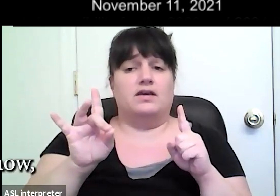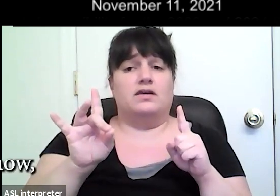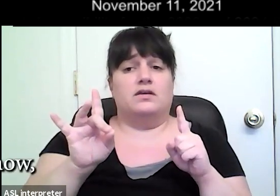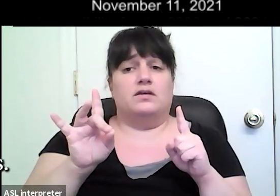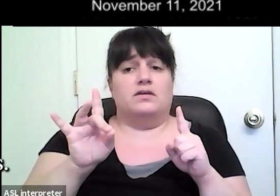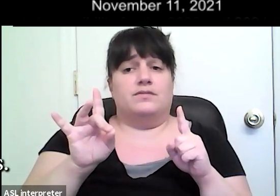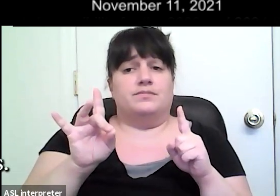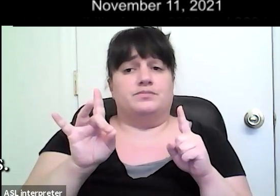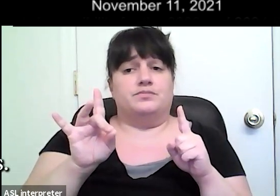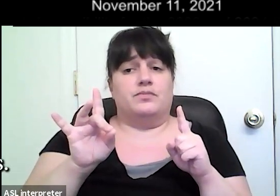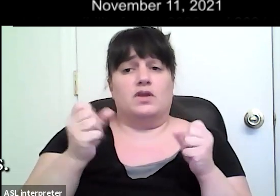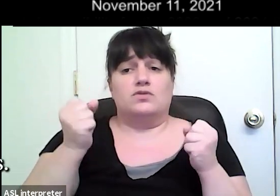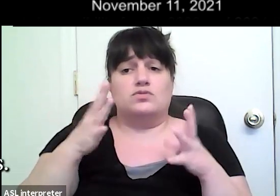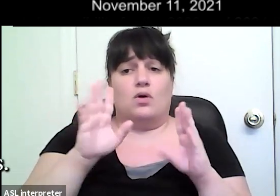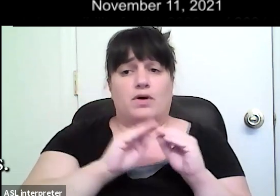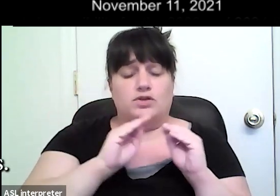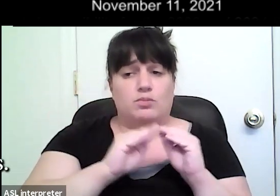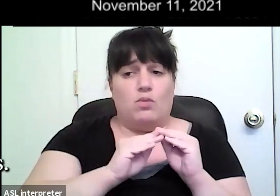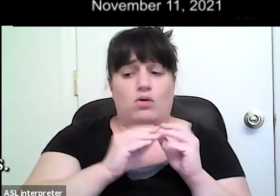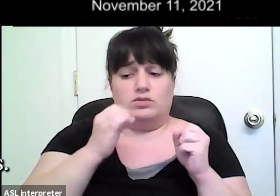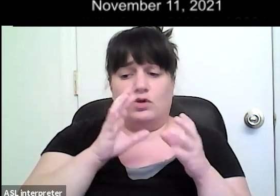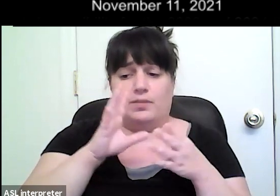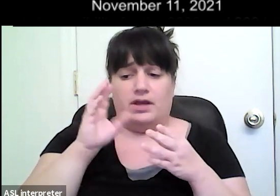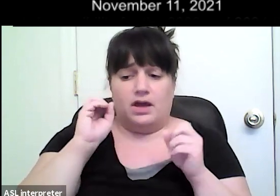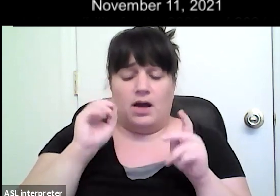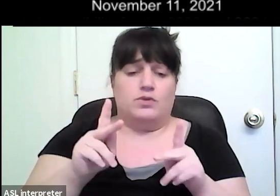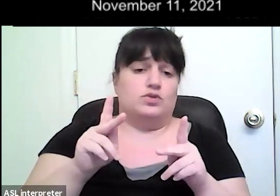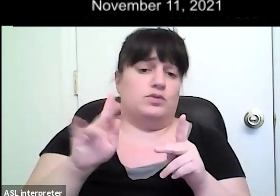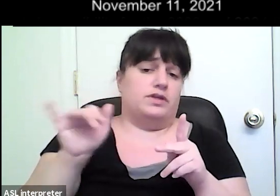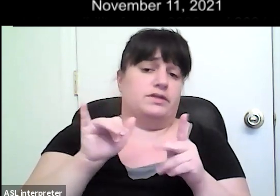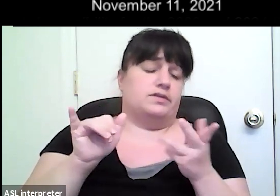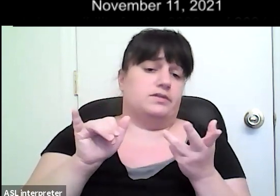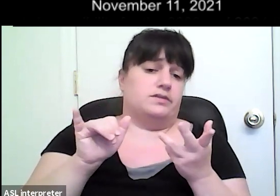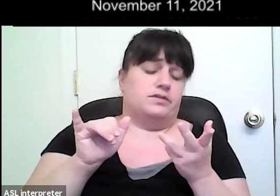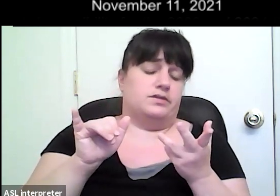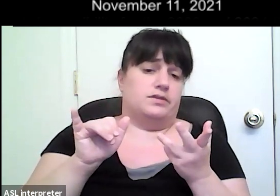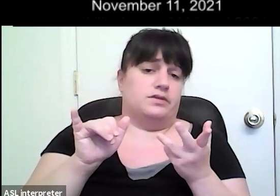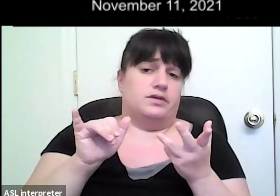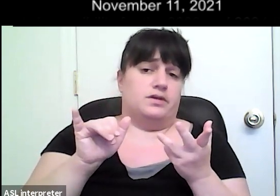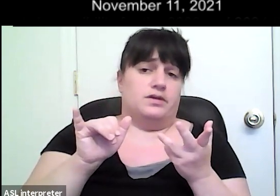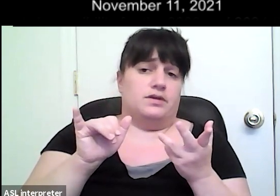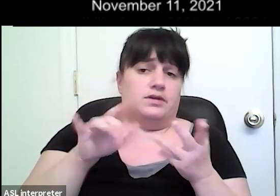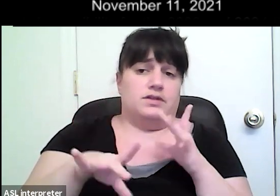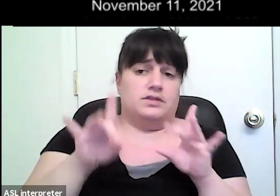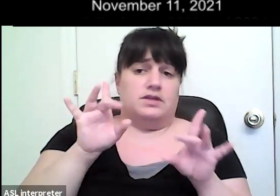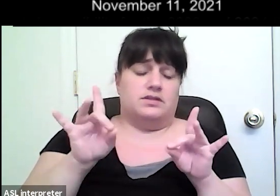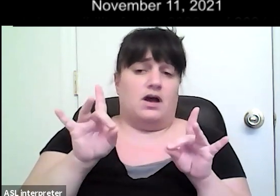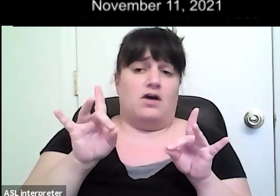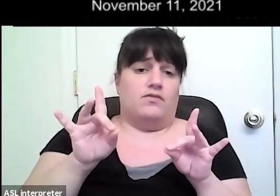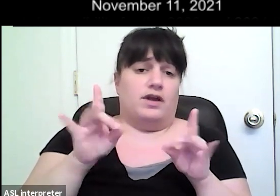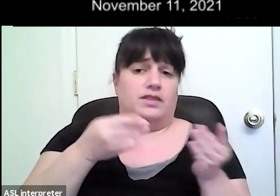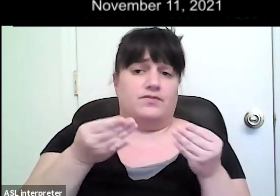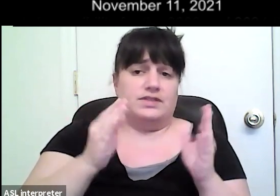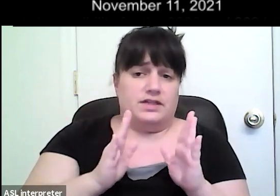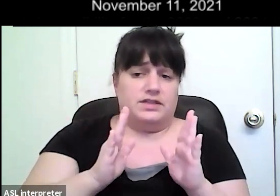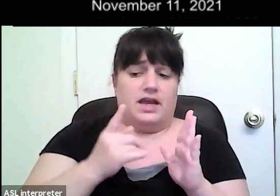there's so much more and there's so many opportunities. It's just a matter of again, discovering those facilitators and what